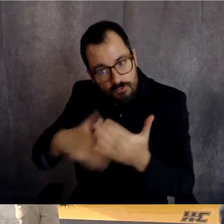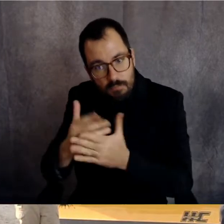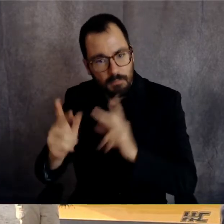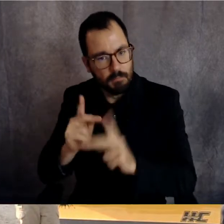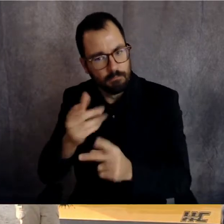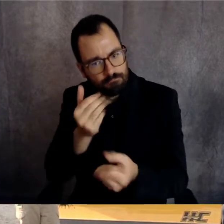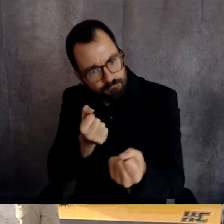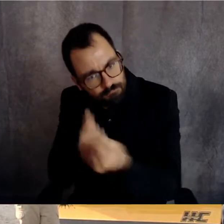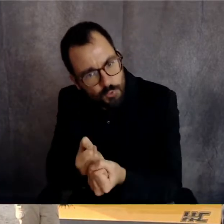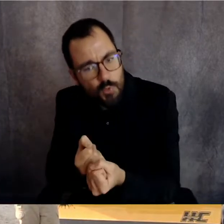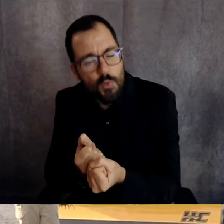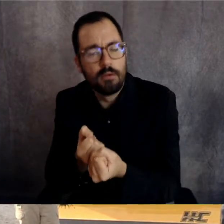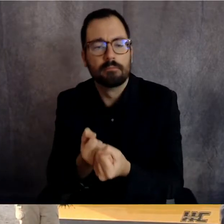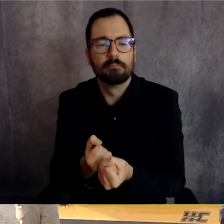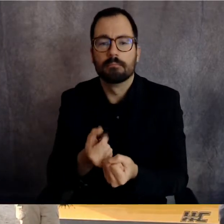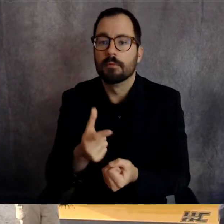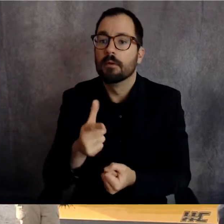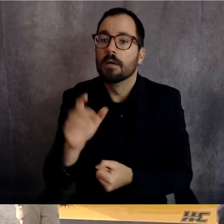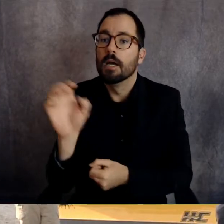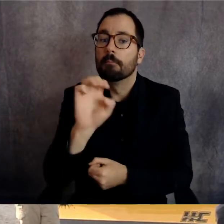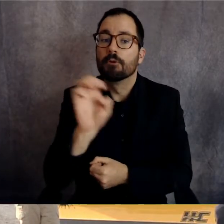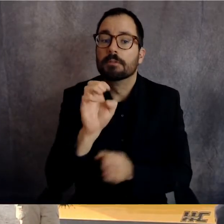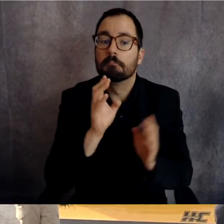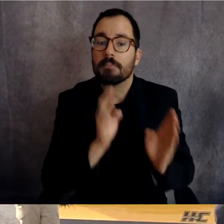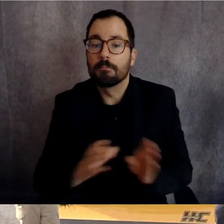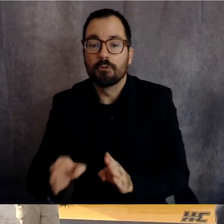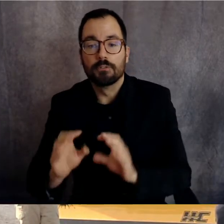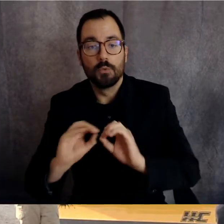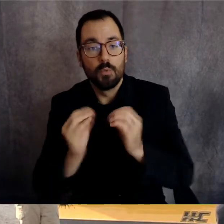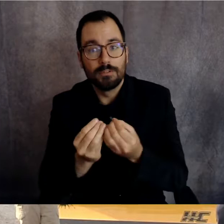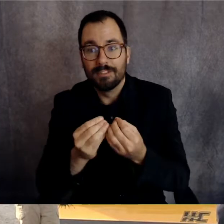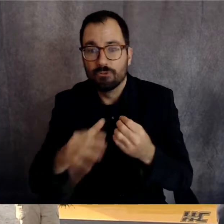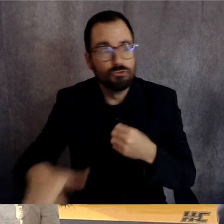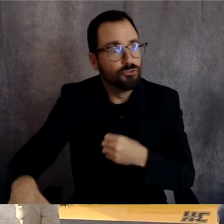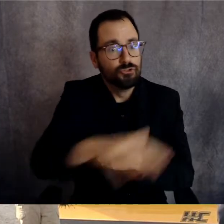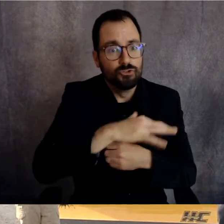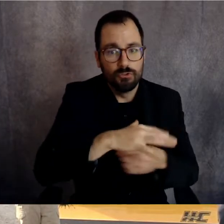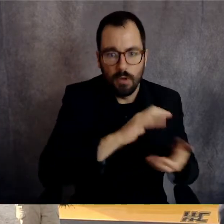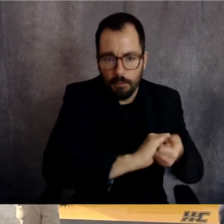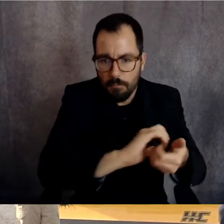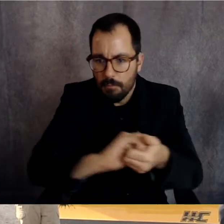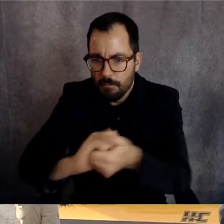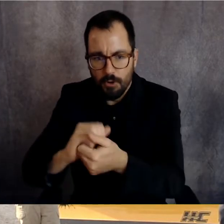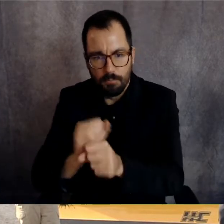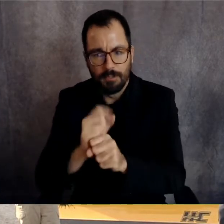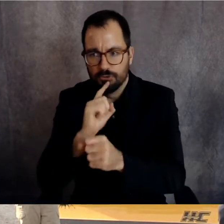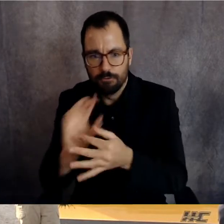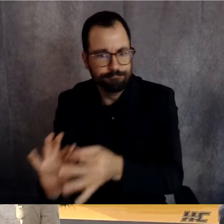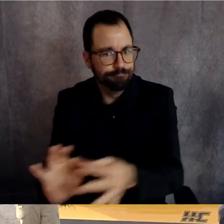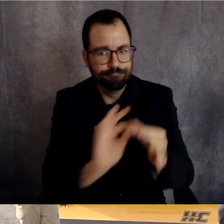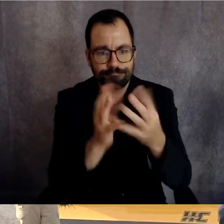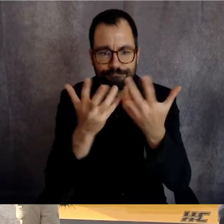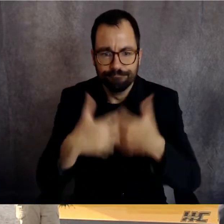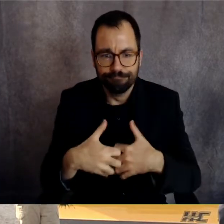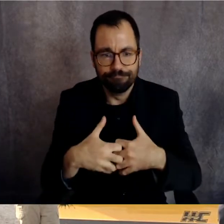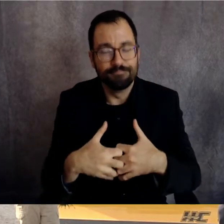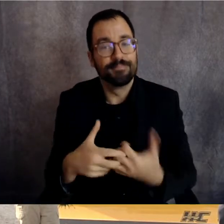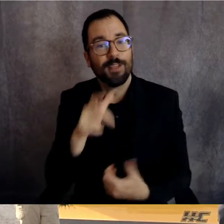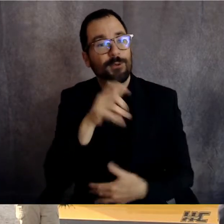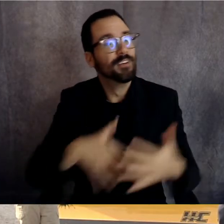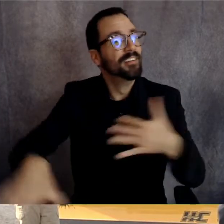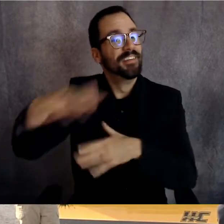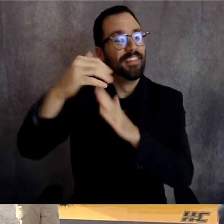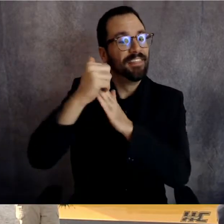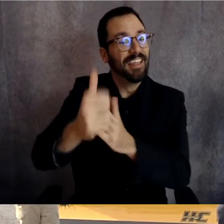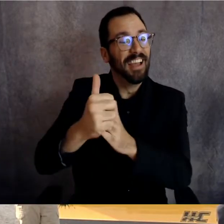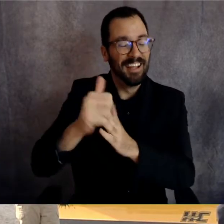making sure there's great coordination across our emergency preparedness organizations by our Chief of Emergency Preparedness, Sue Benford. And of course, the person who leads us in all of that is our mayor,